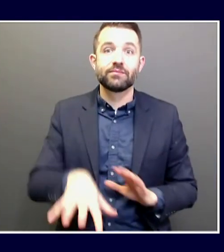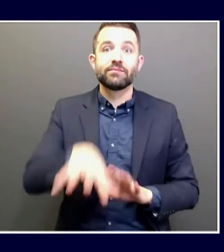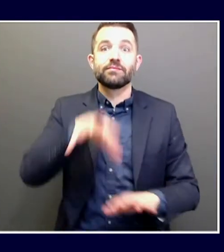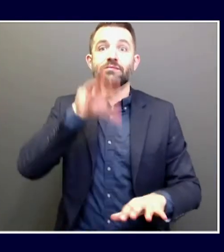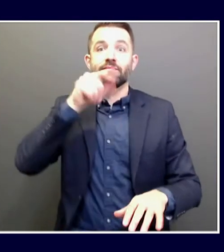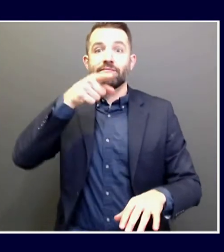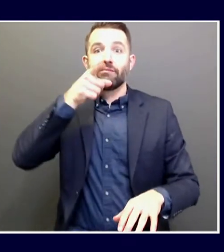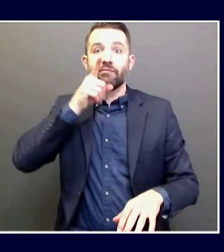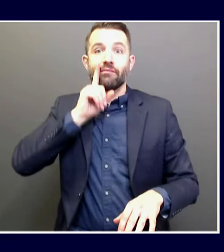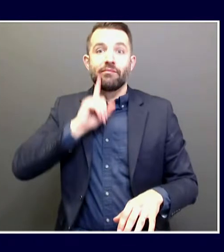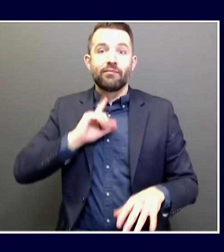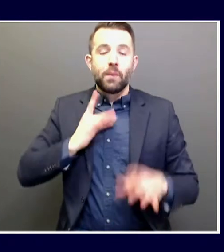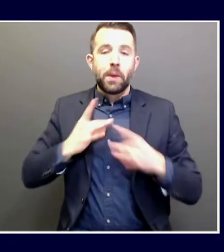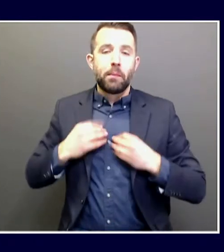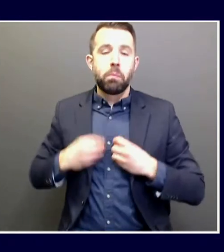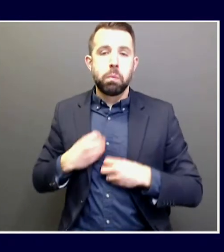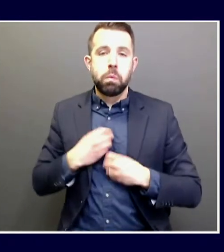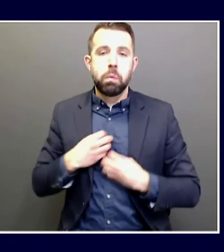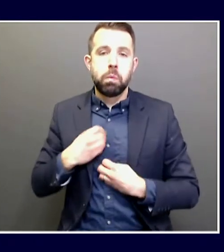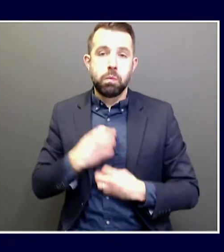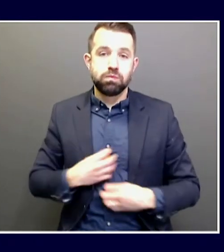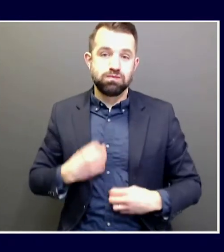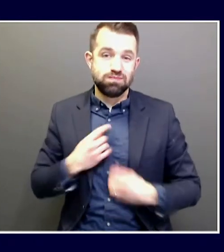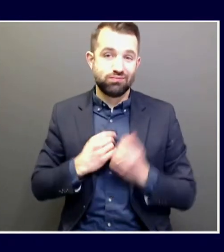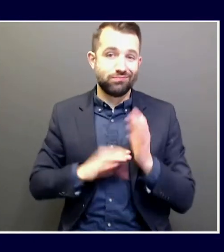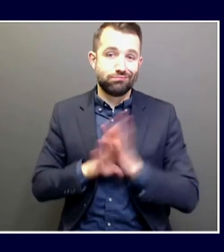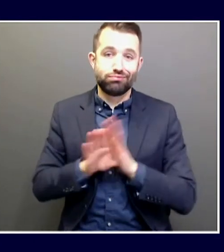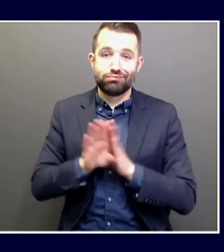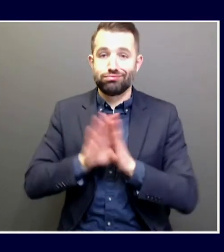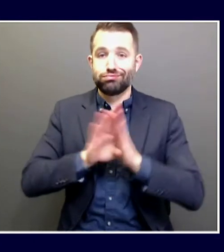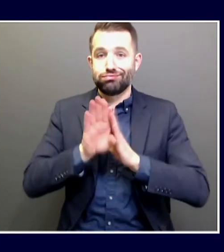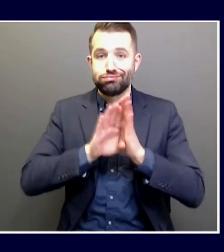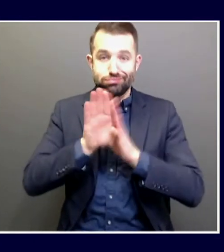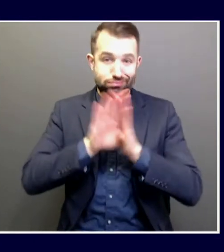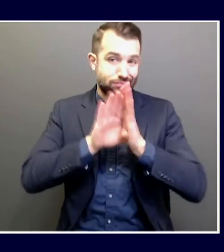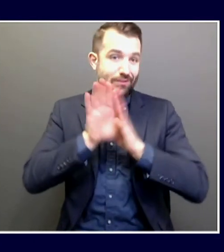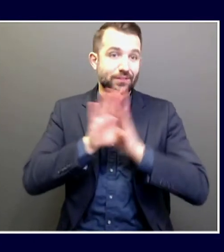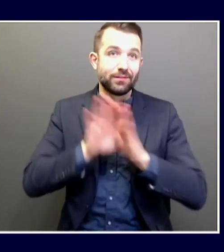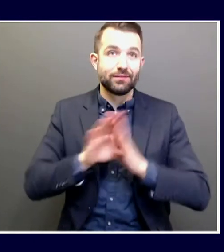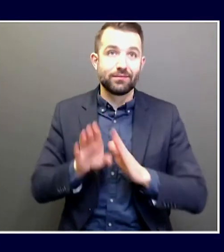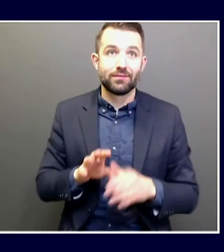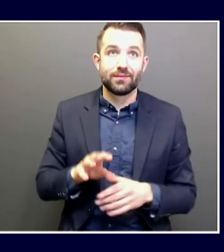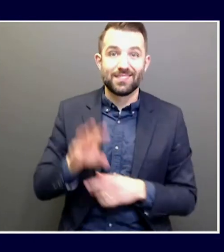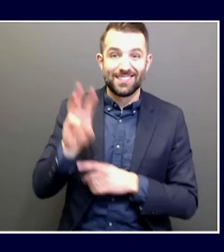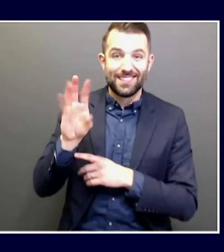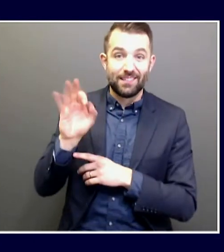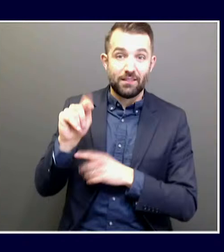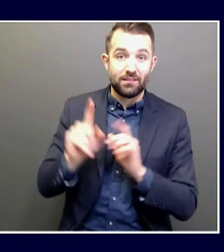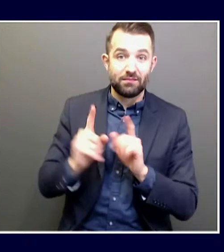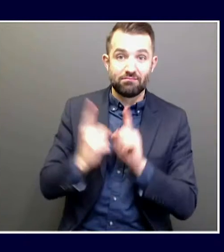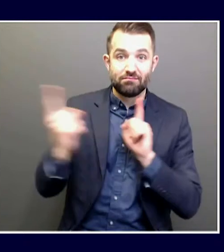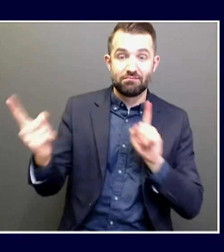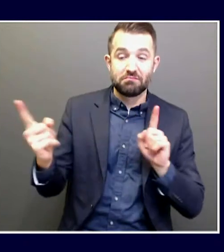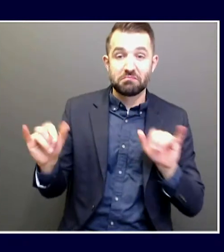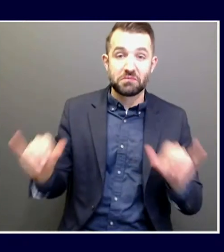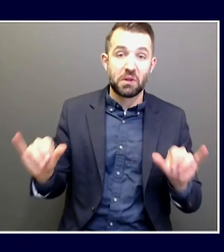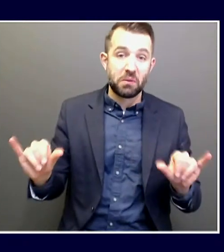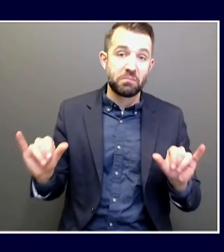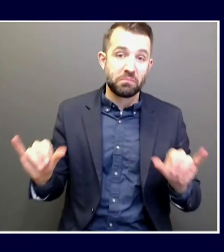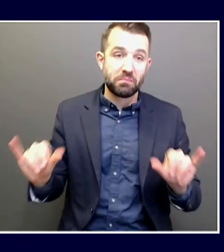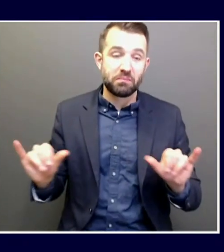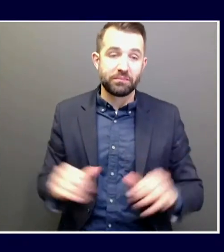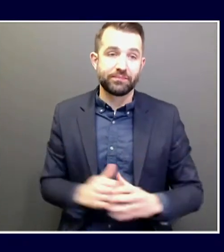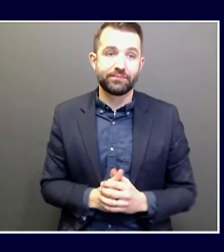6 feet, for all of its strengths and limitations, is still in effect. That's not one that at least I have understood to be